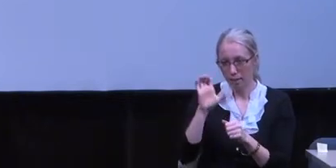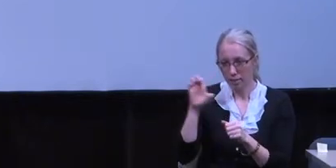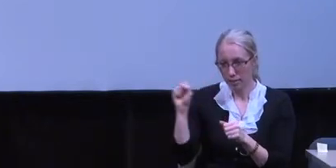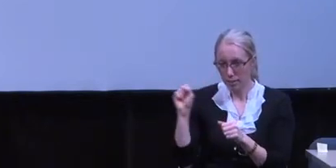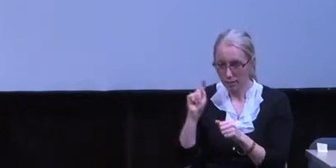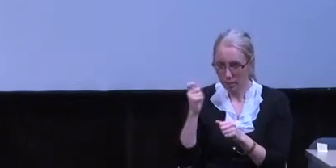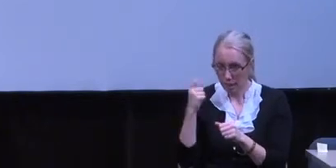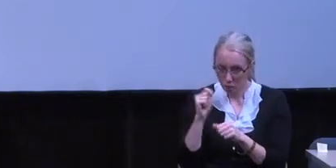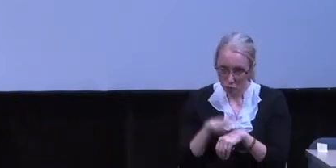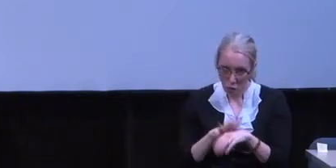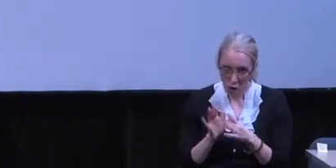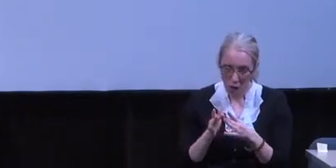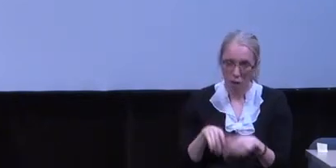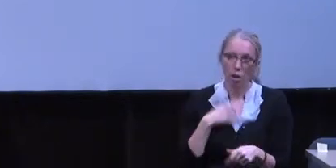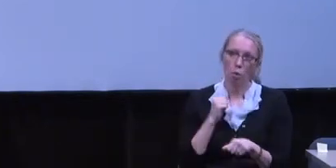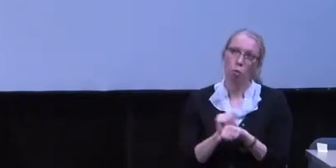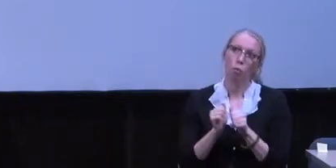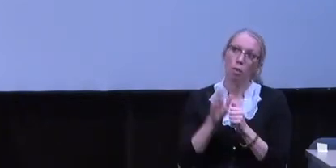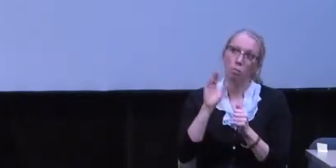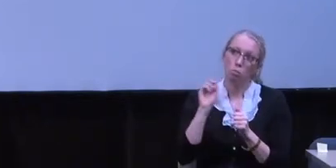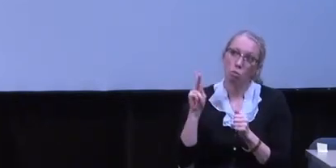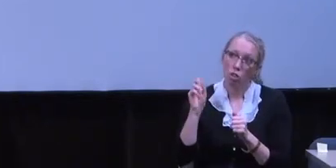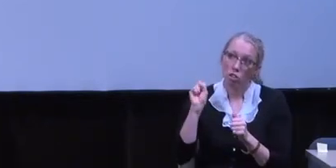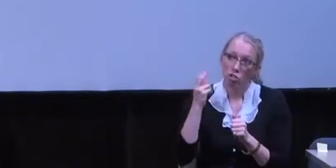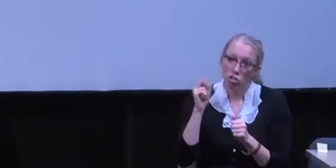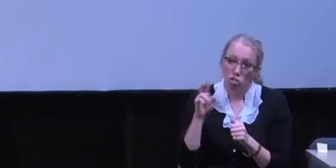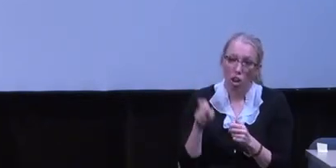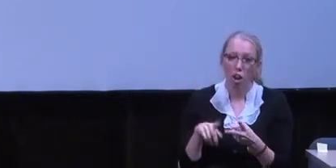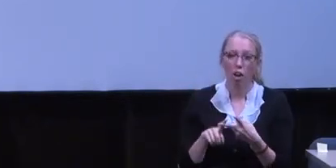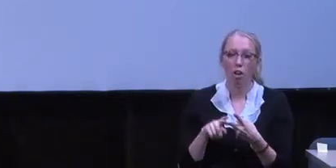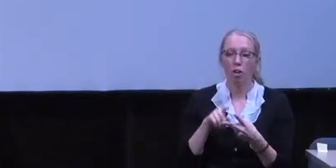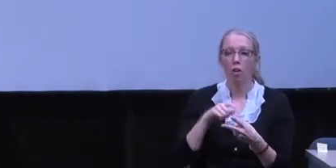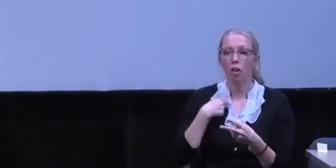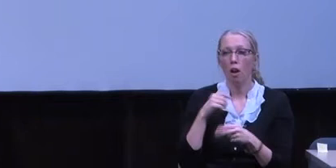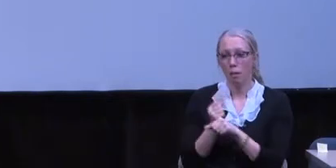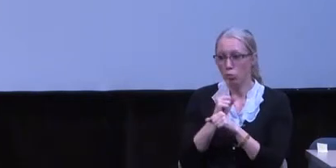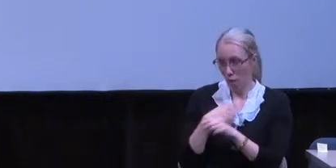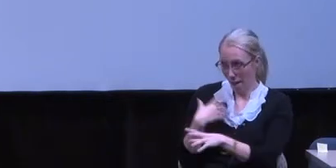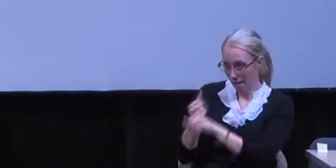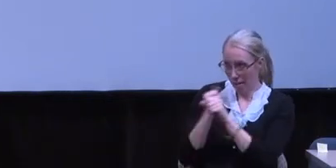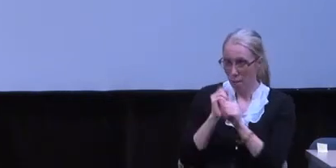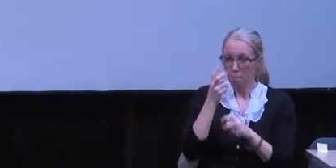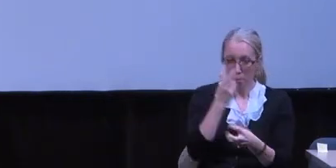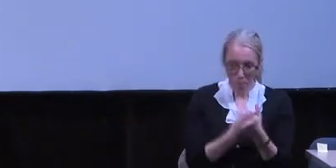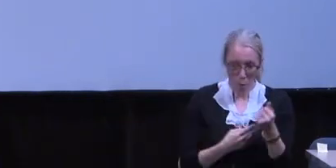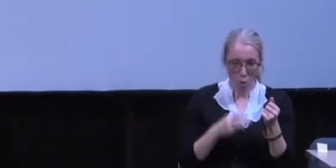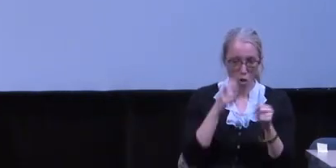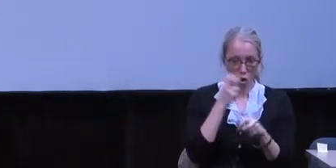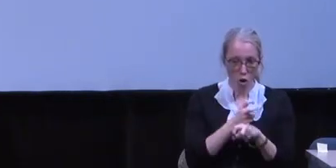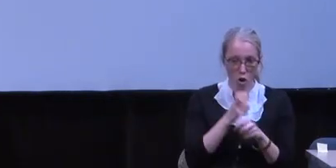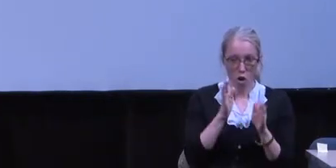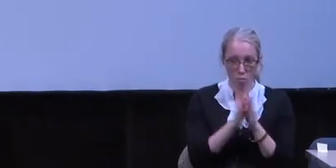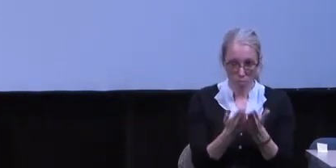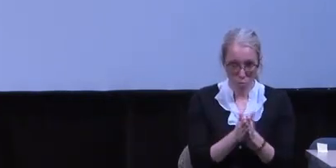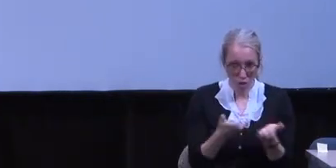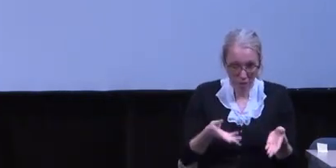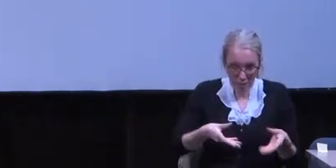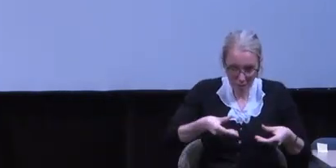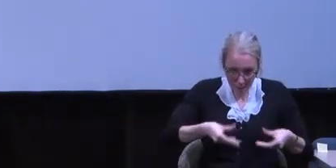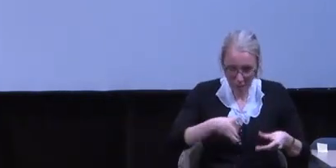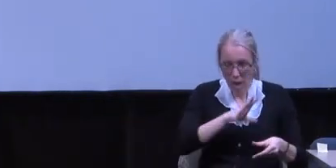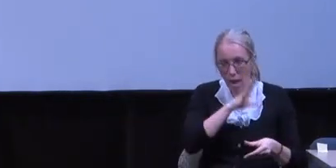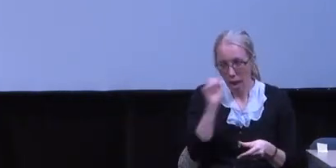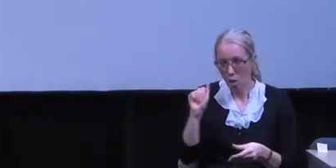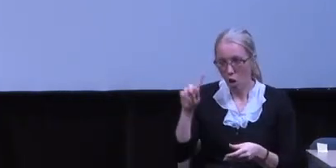with Bookshare also to make sure that I'm getting hard copy books in alternative format so that